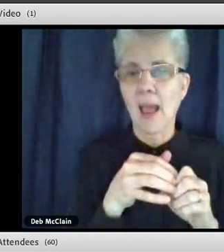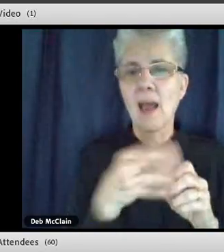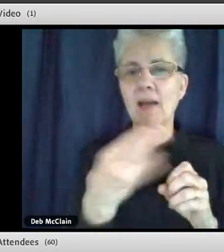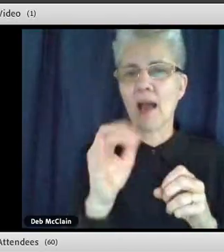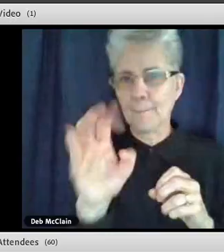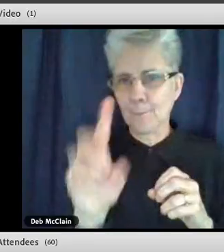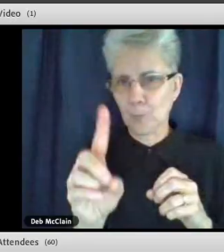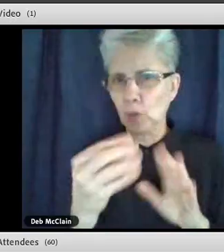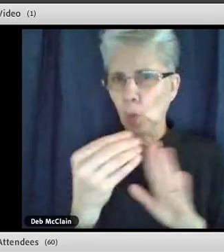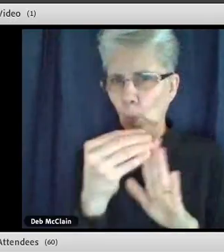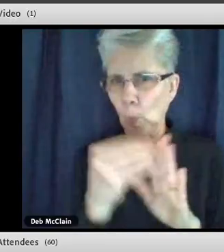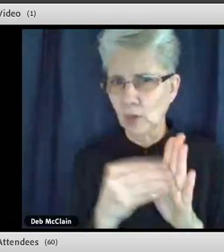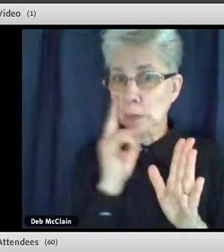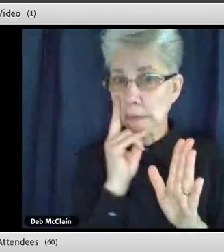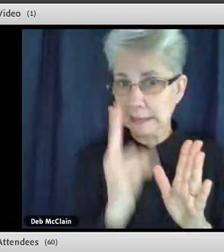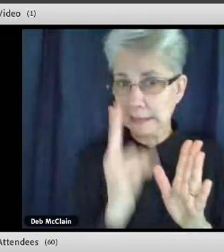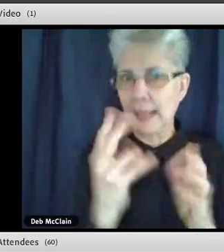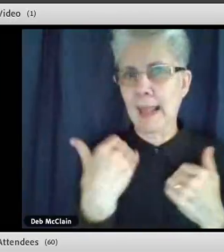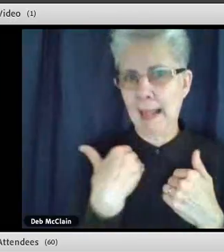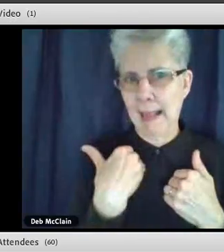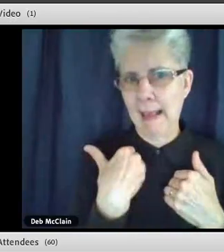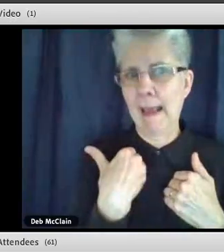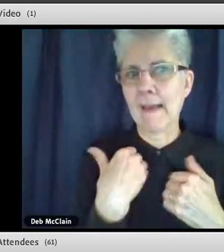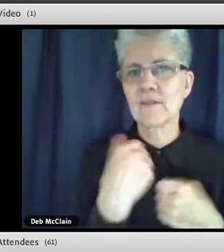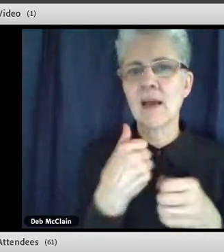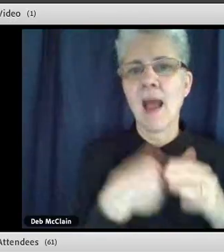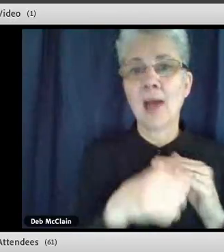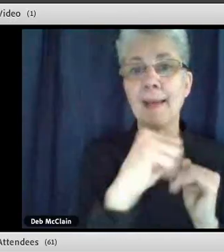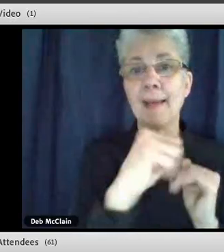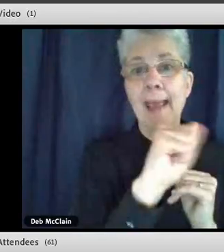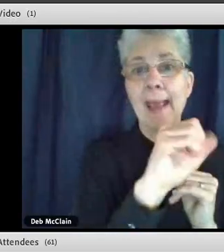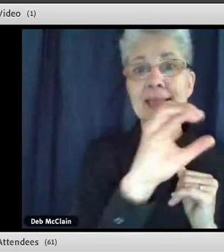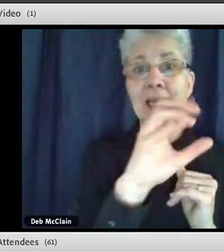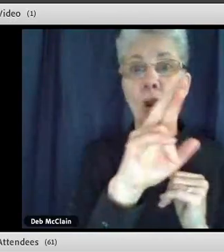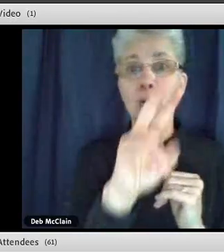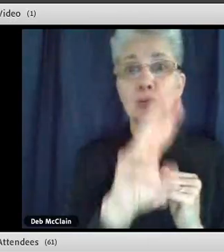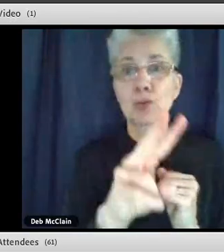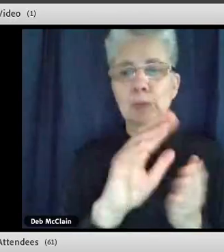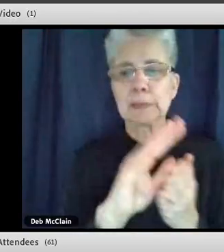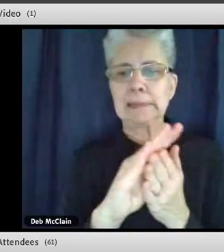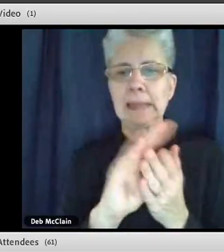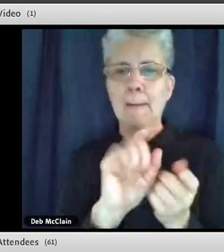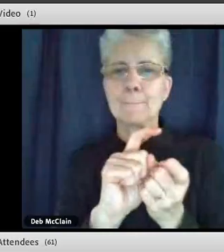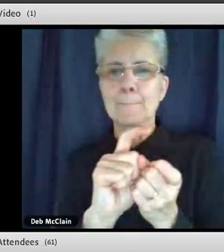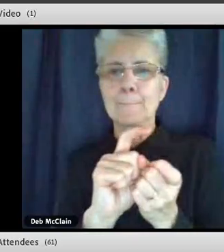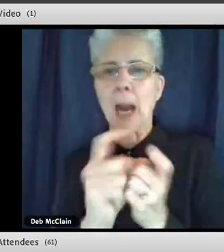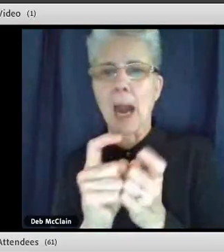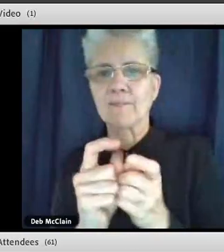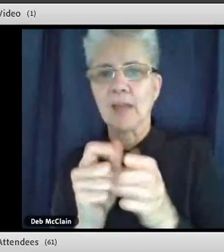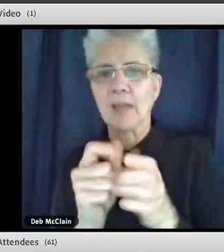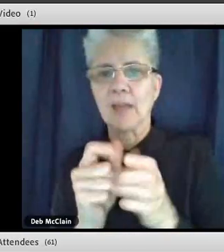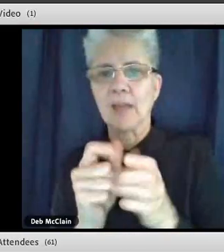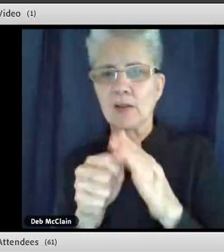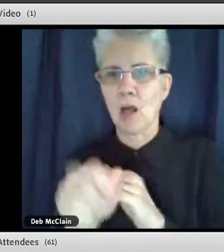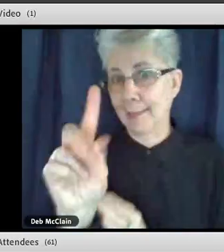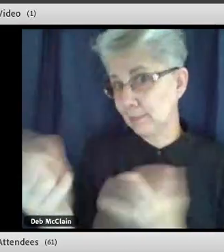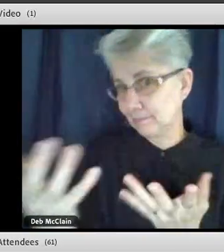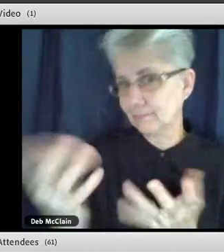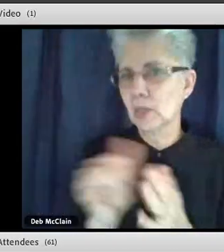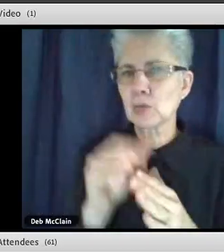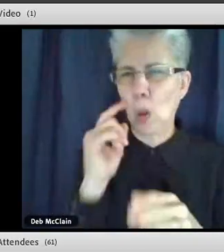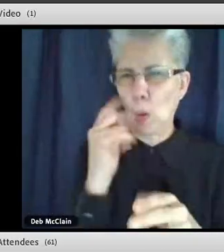see that were created under AACR2 that maybe were modified under RDA. So just kind of keep that in mind,